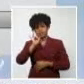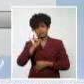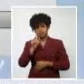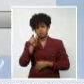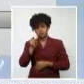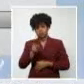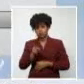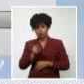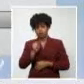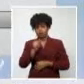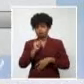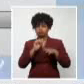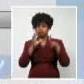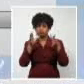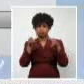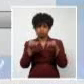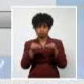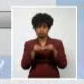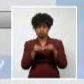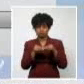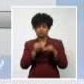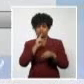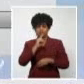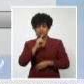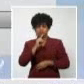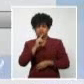the region of